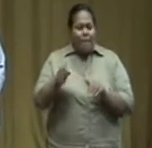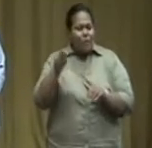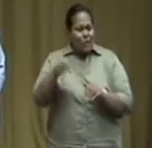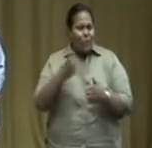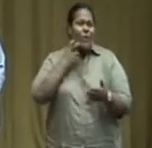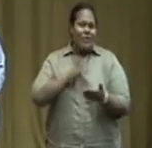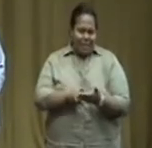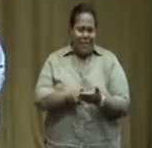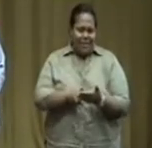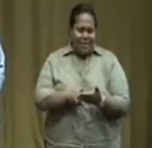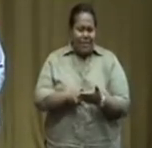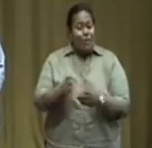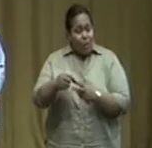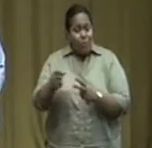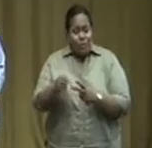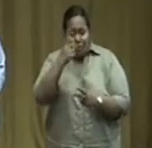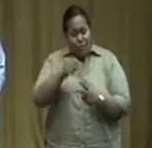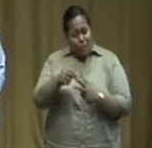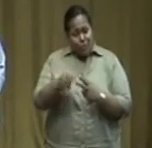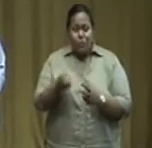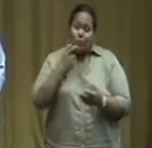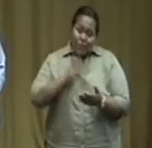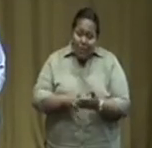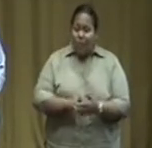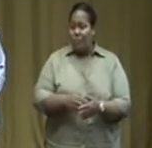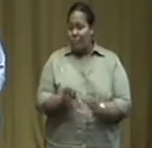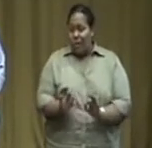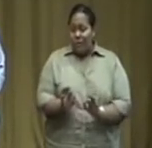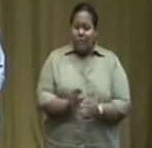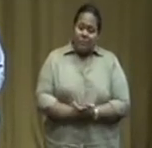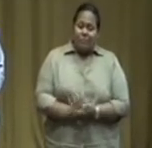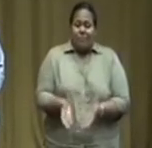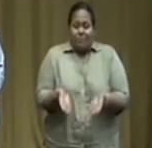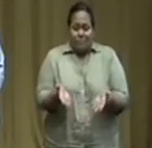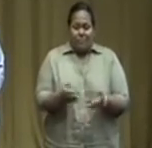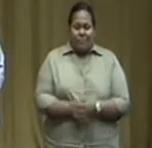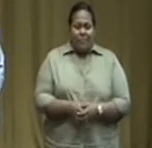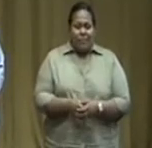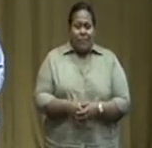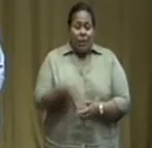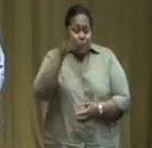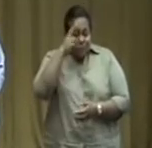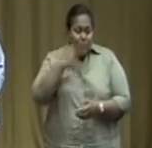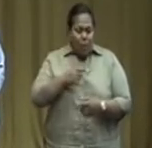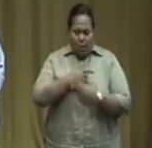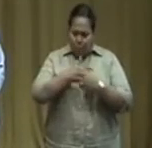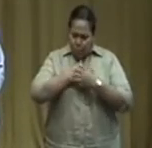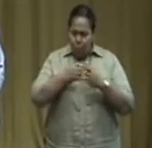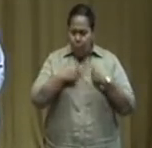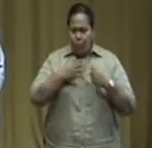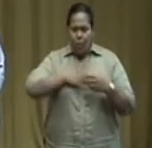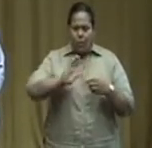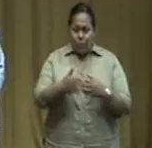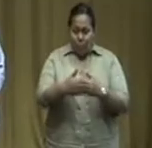not a requirement, it's optional, okay? And the reason we do that is we would love to keep it open, but spam management in today's world is just